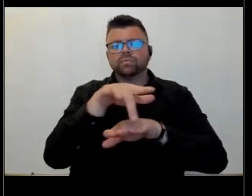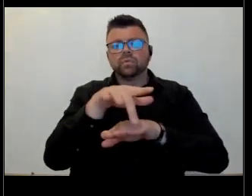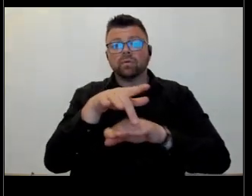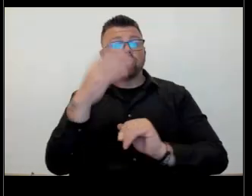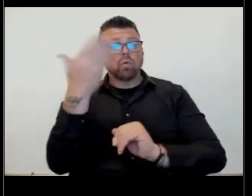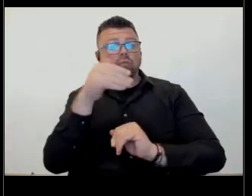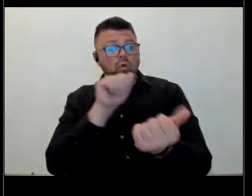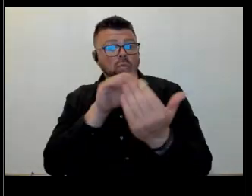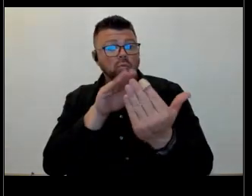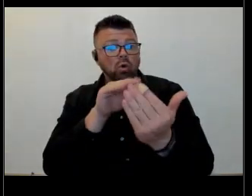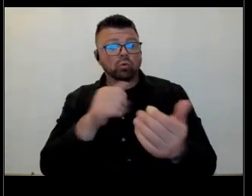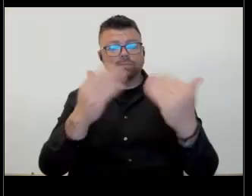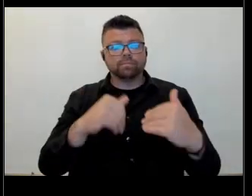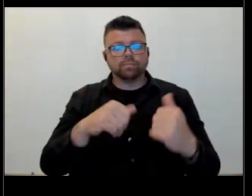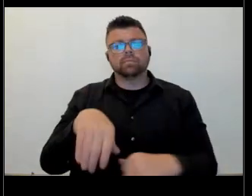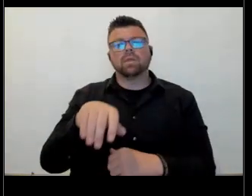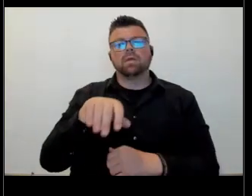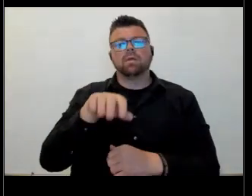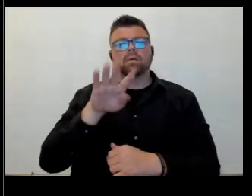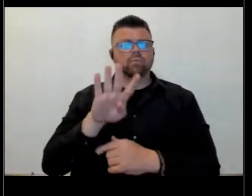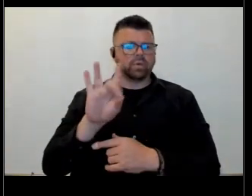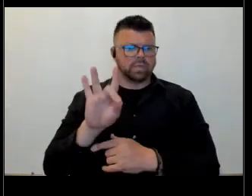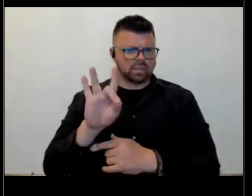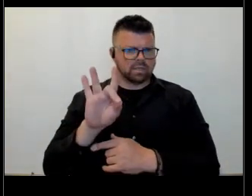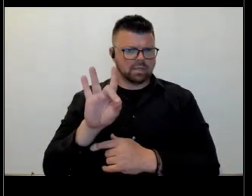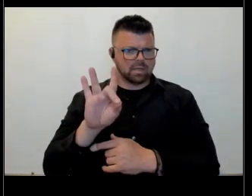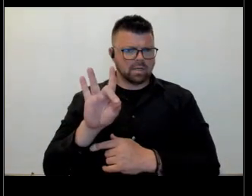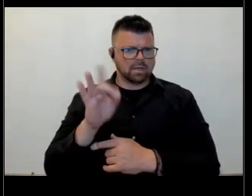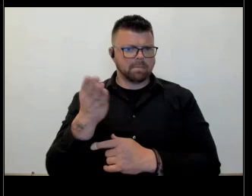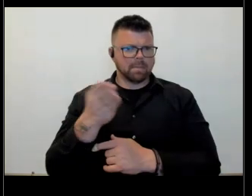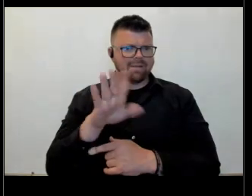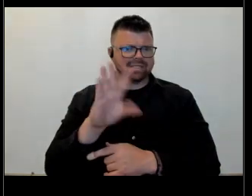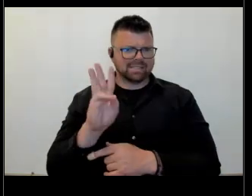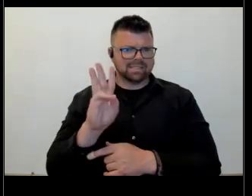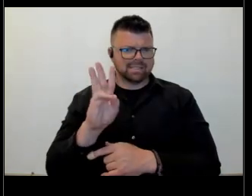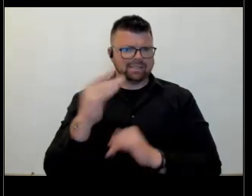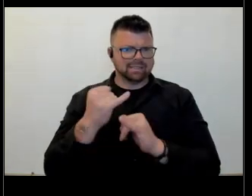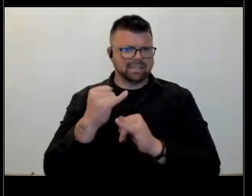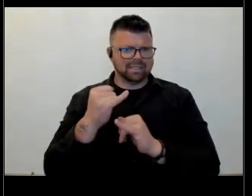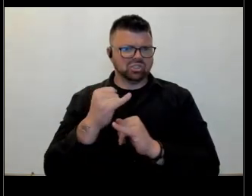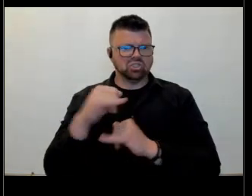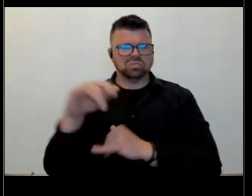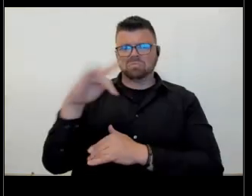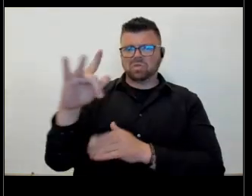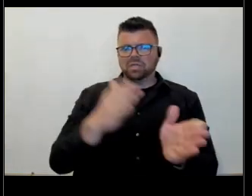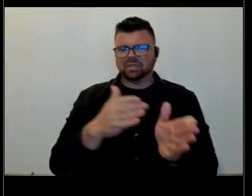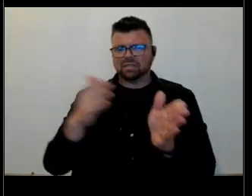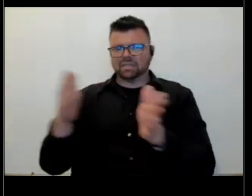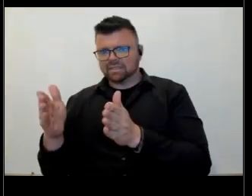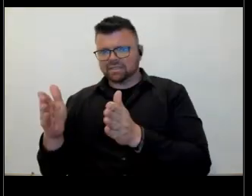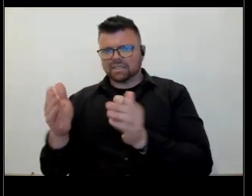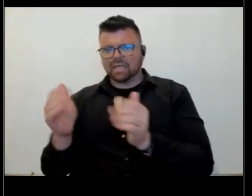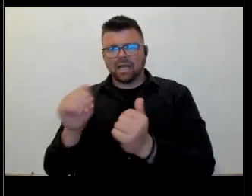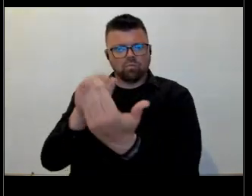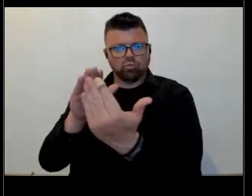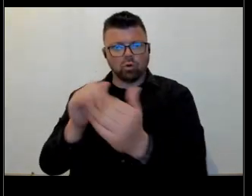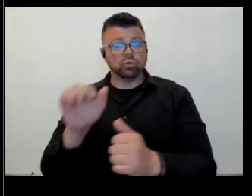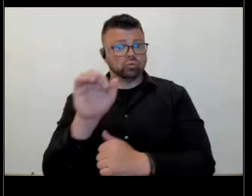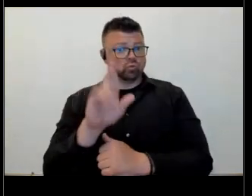a 48 by 56 inch clear floor space for a side approach, or a 60